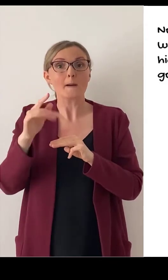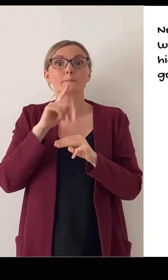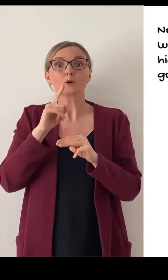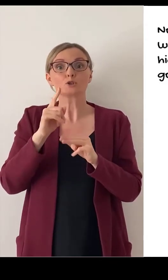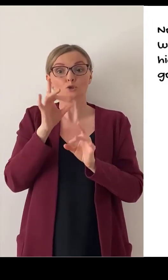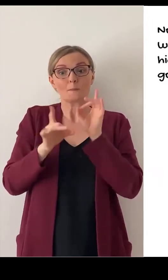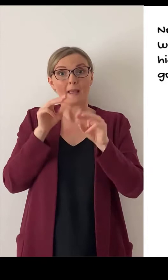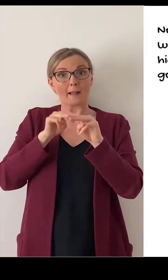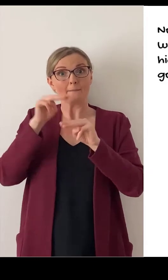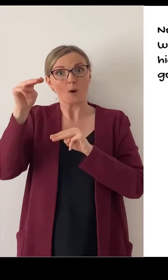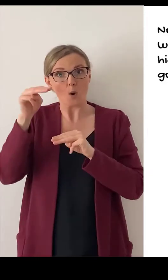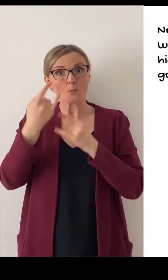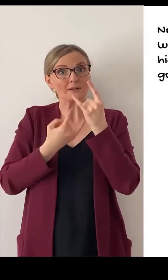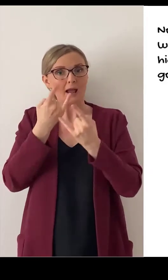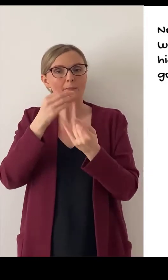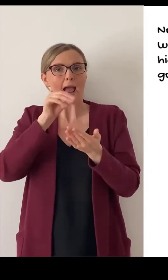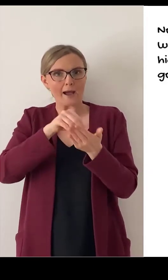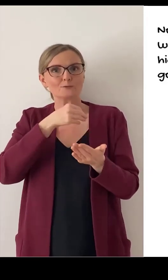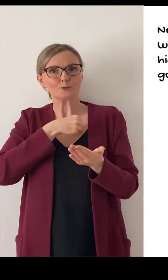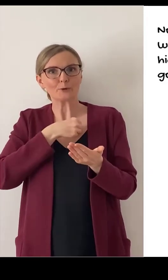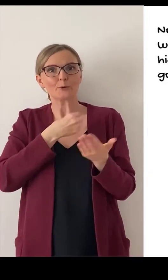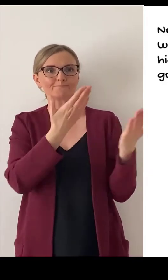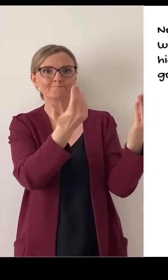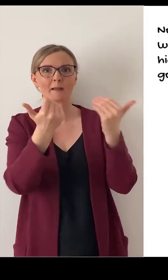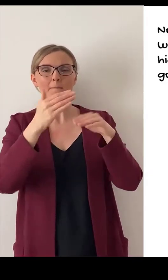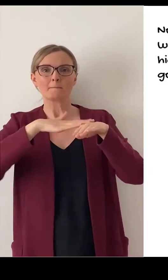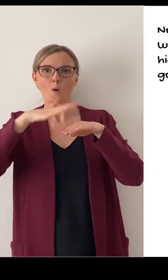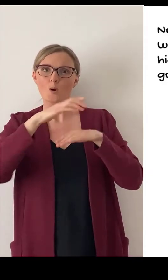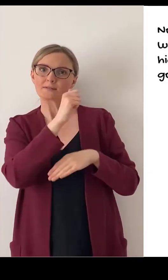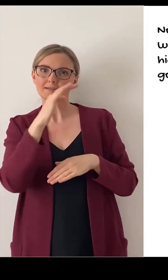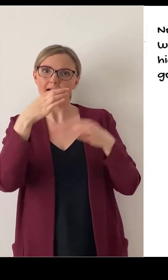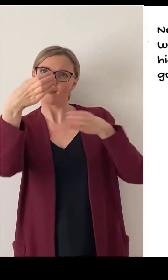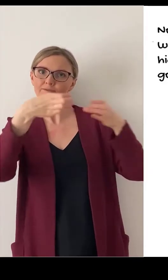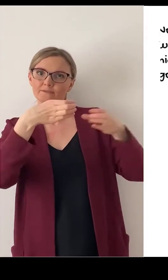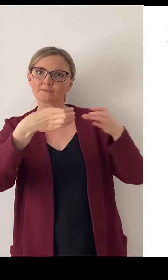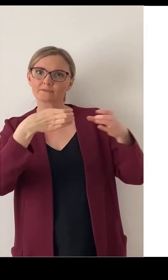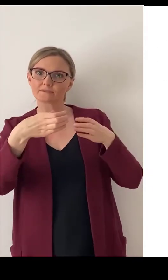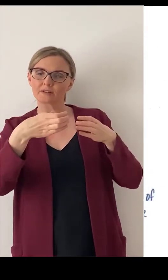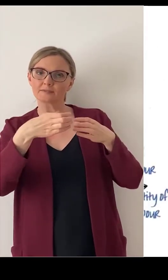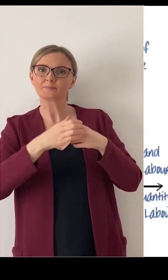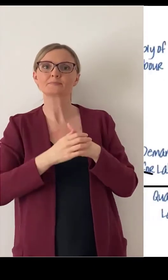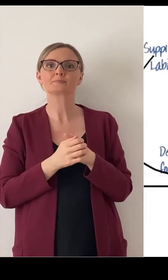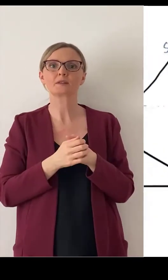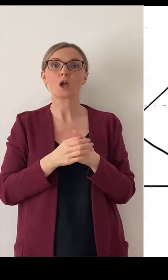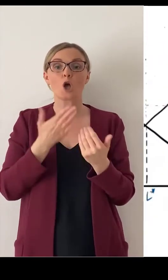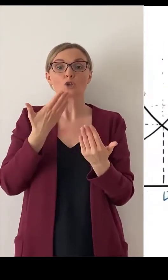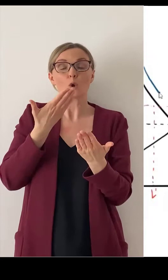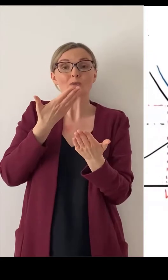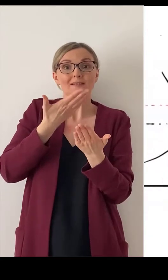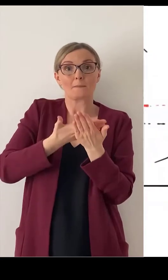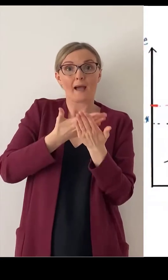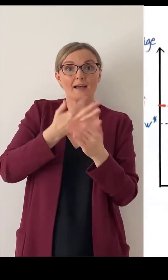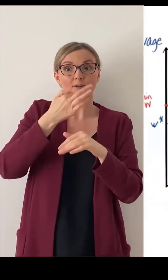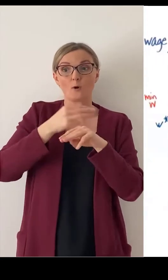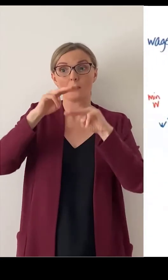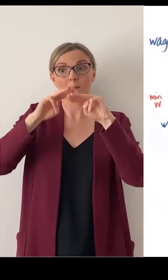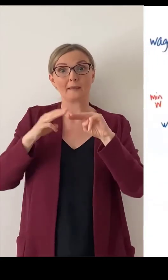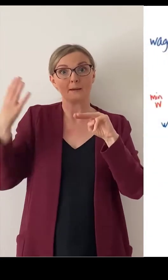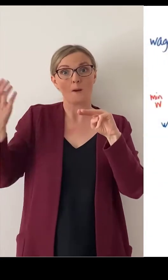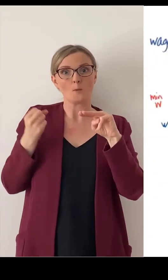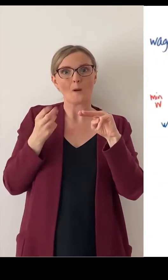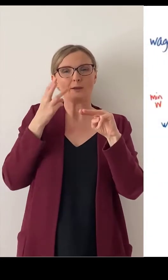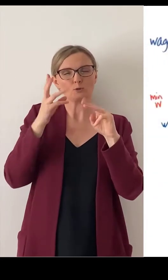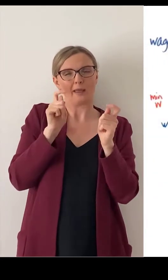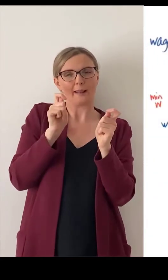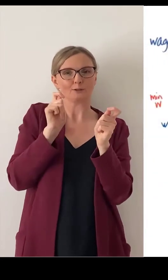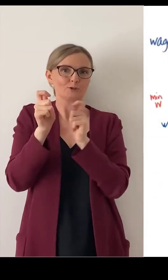they will have to hire more people. So the demand at the ongoing minimum wage is then going to